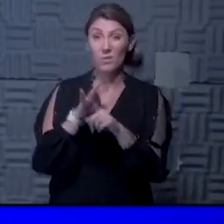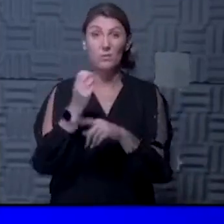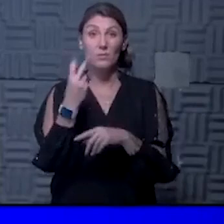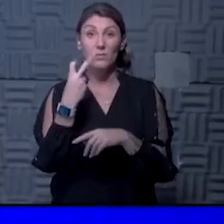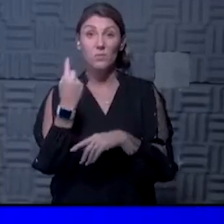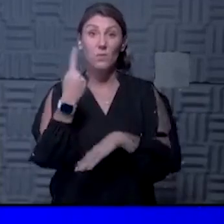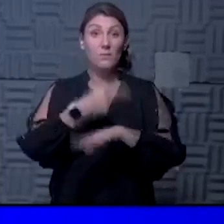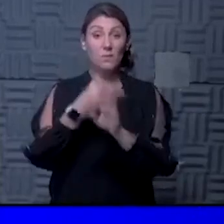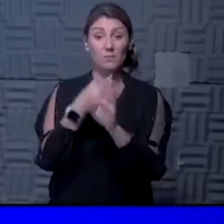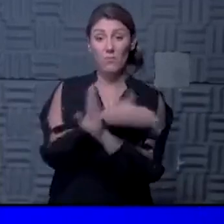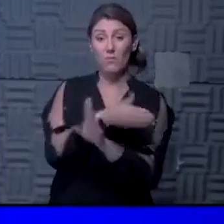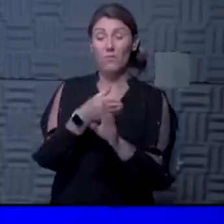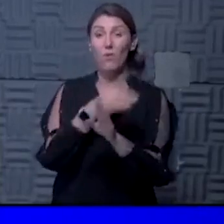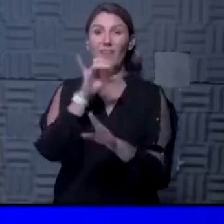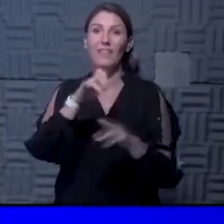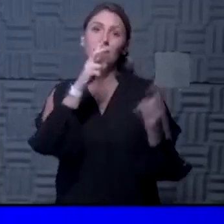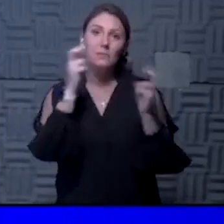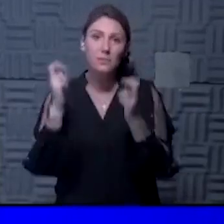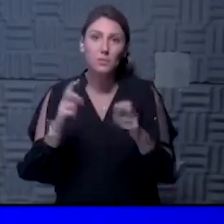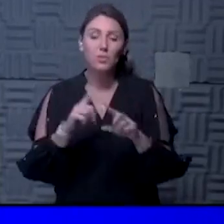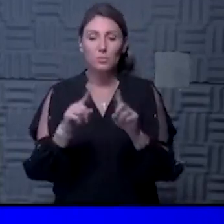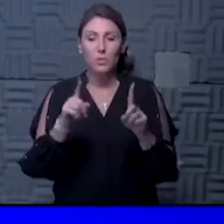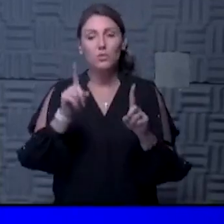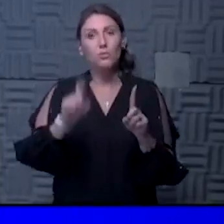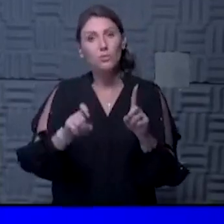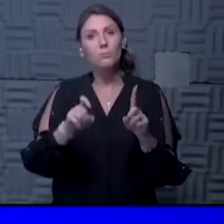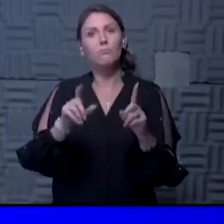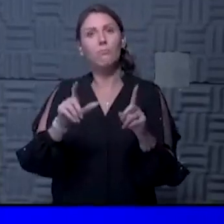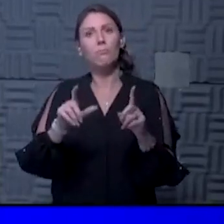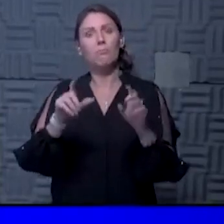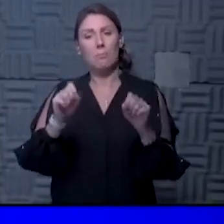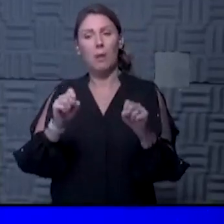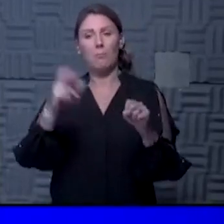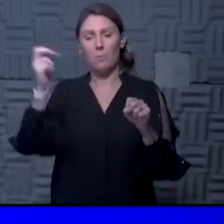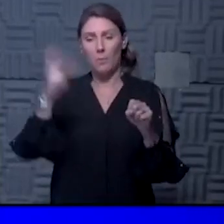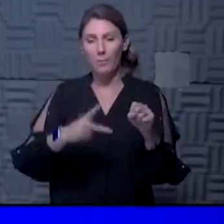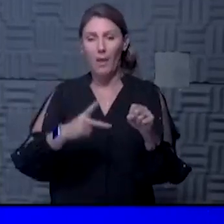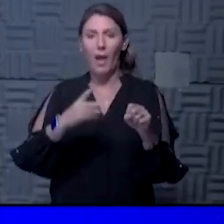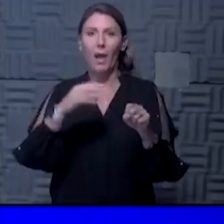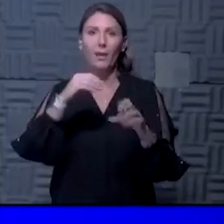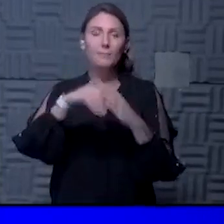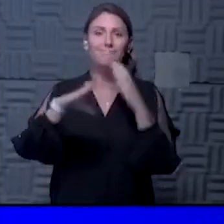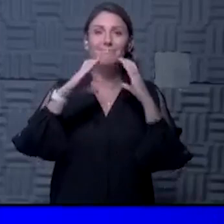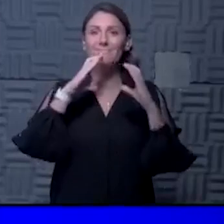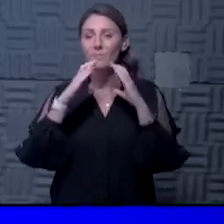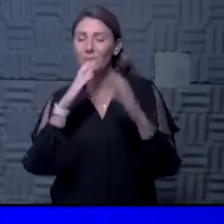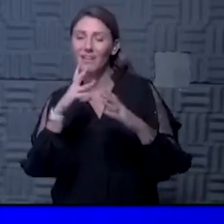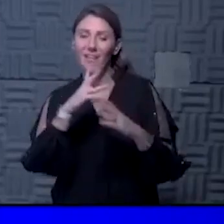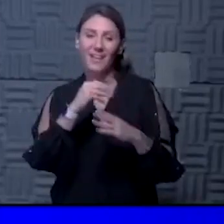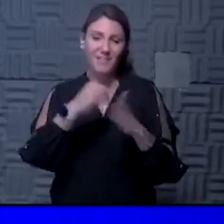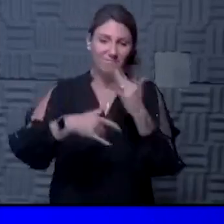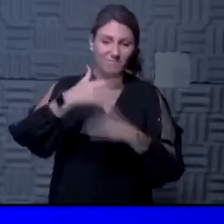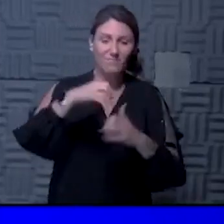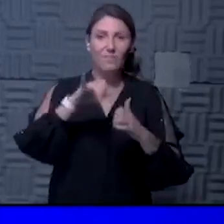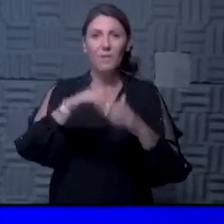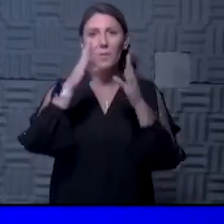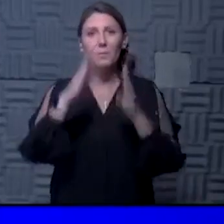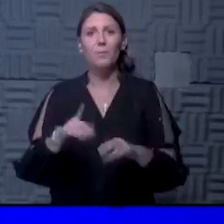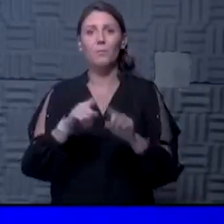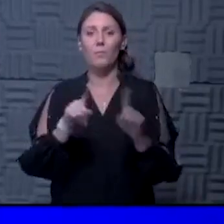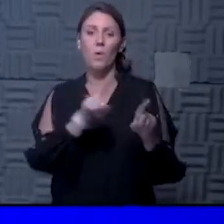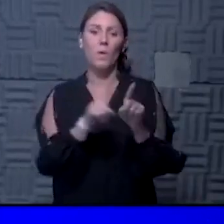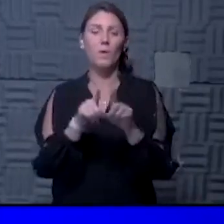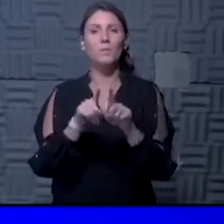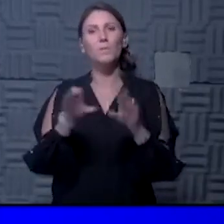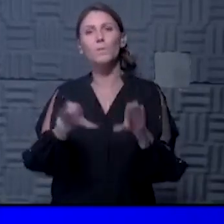days prior to that. So that's really the issue. But you should be able to get back into communication and interaction with that person. But you can also